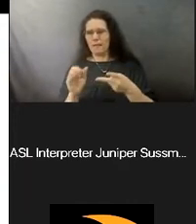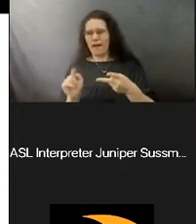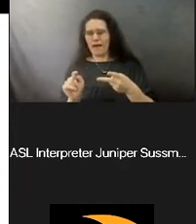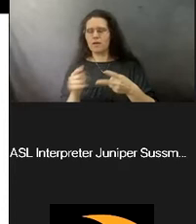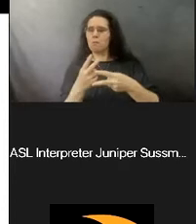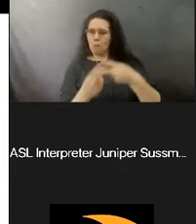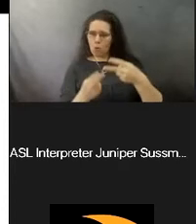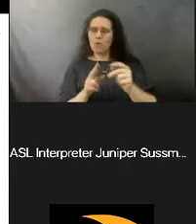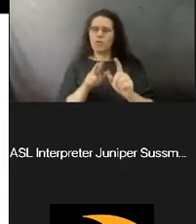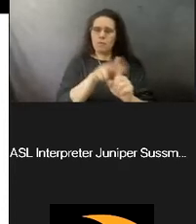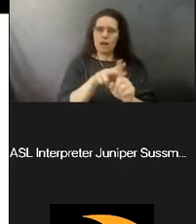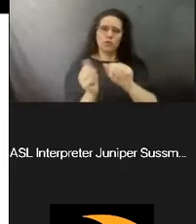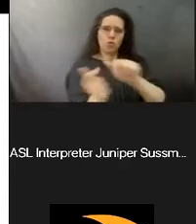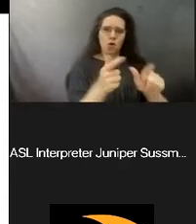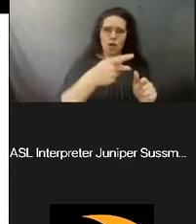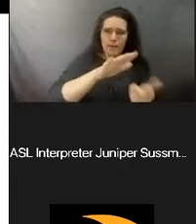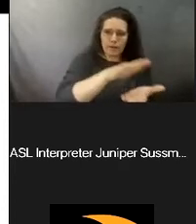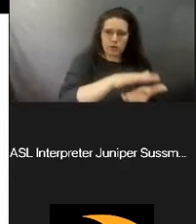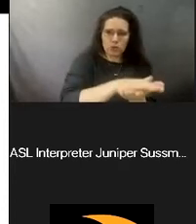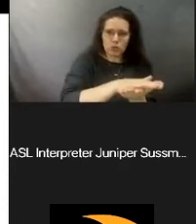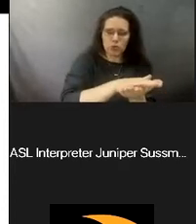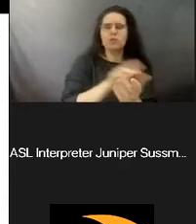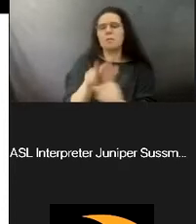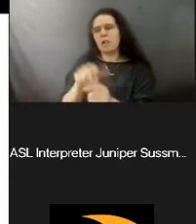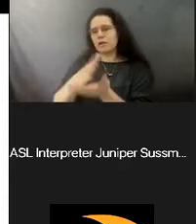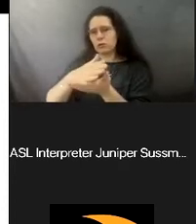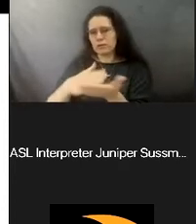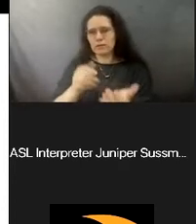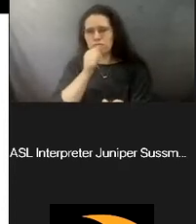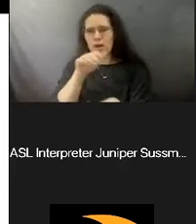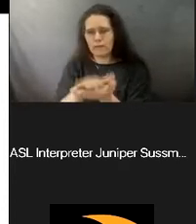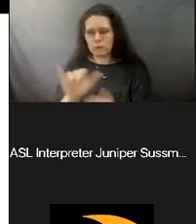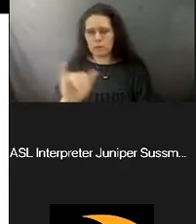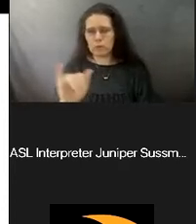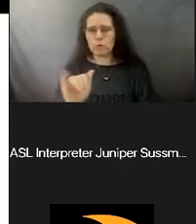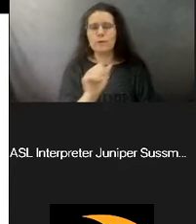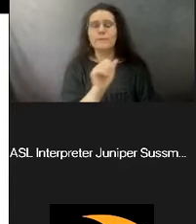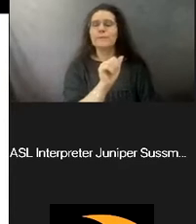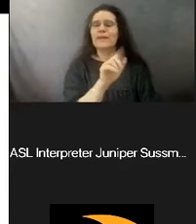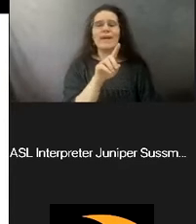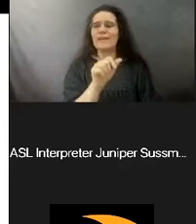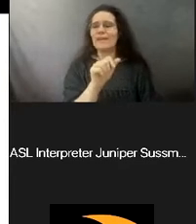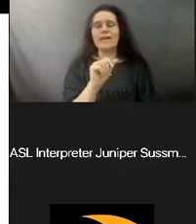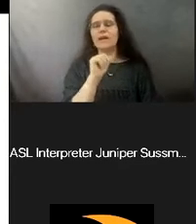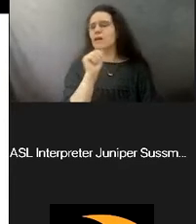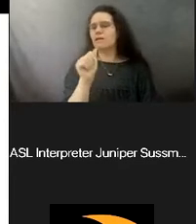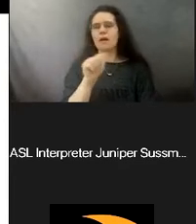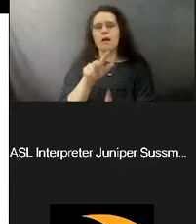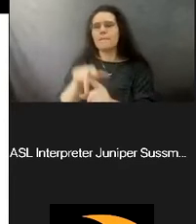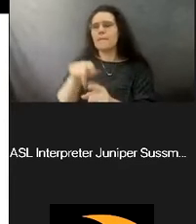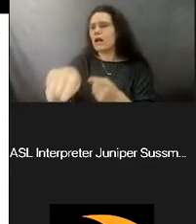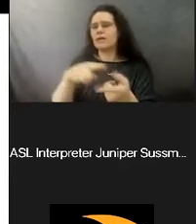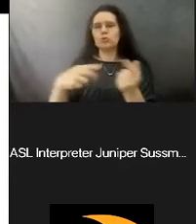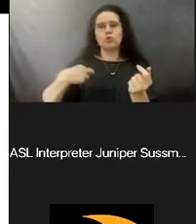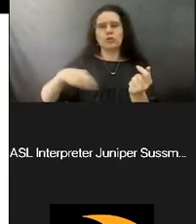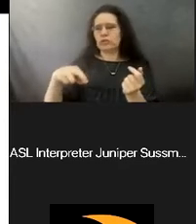public schools and some private schools. The ADA will not apply to schools operated by